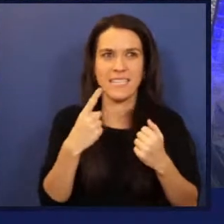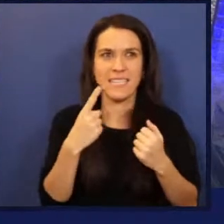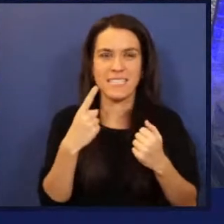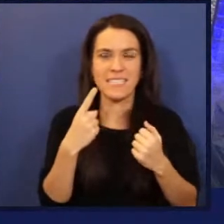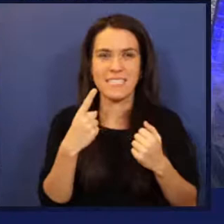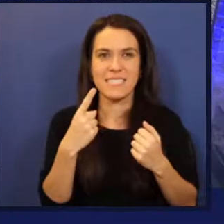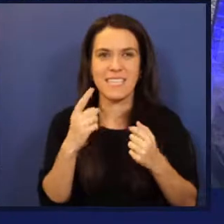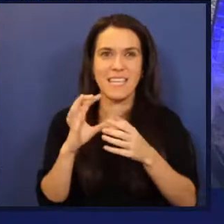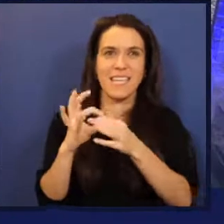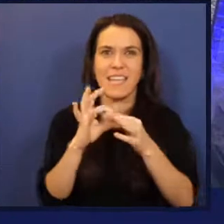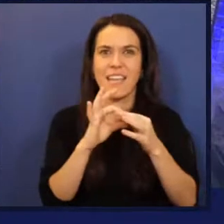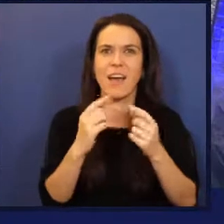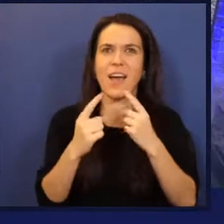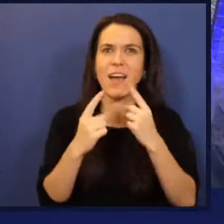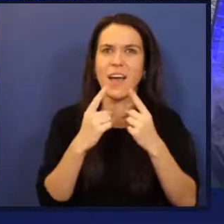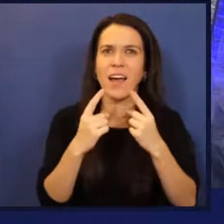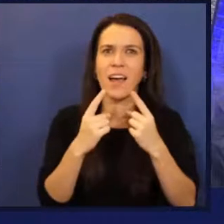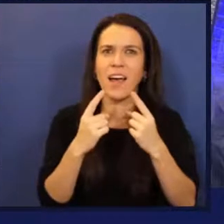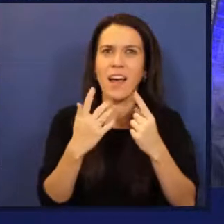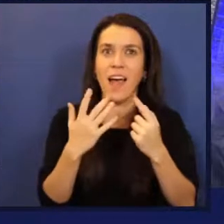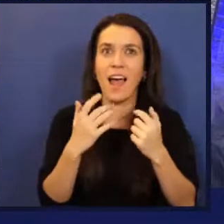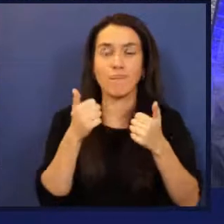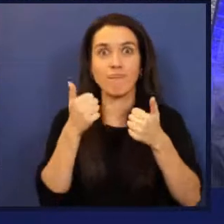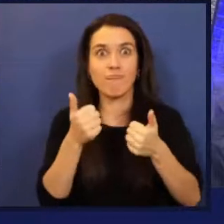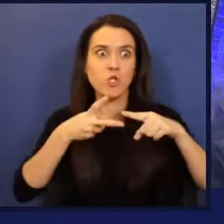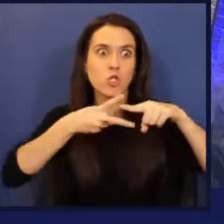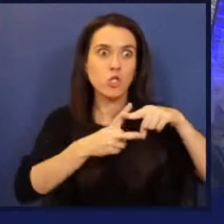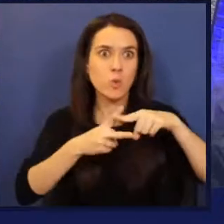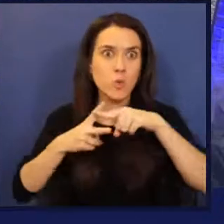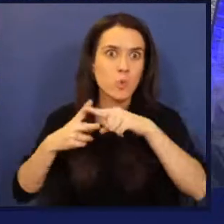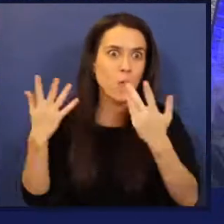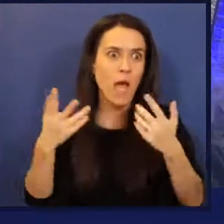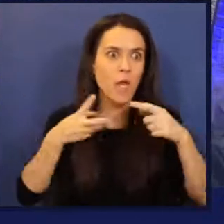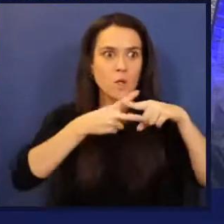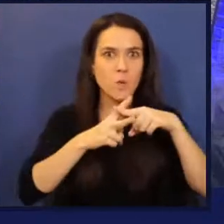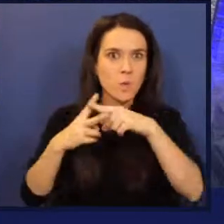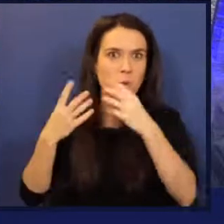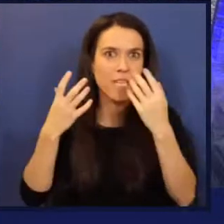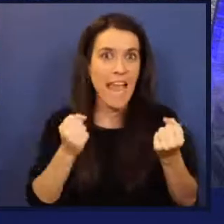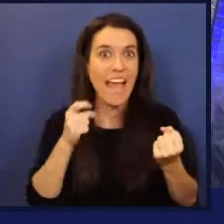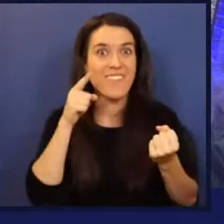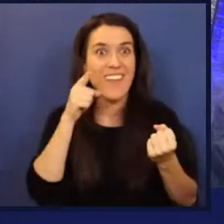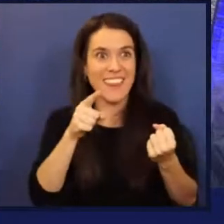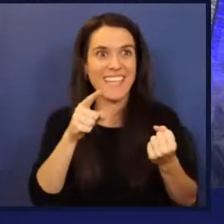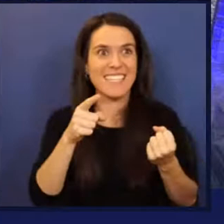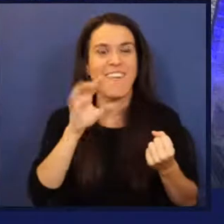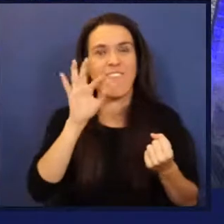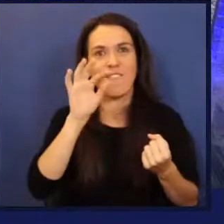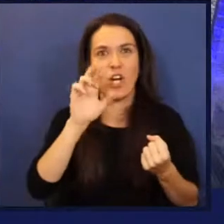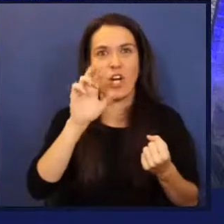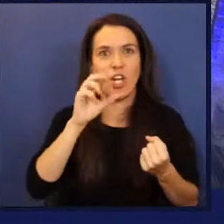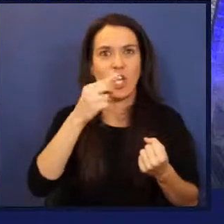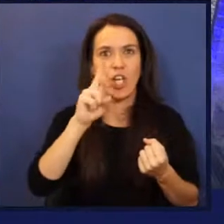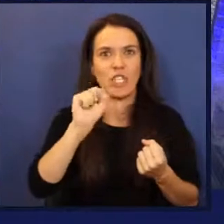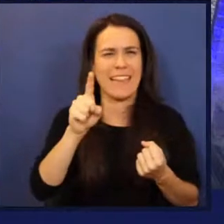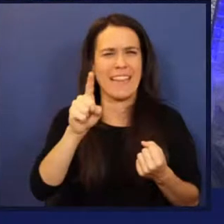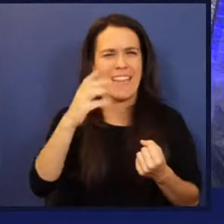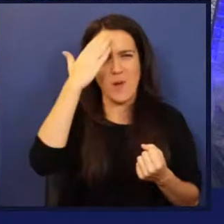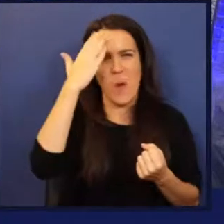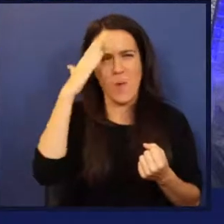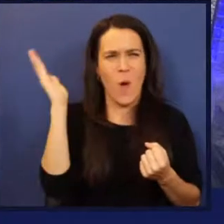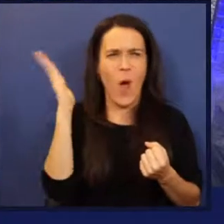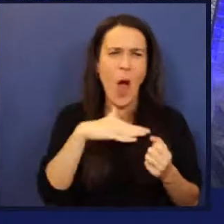you want to talk about the kid with the coolest tools or the coolest toys. That is Fergus. They let him play with the latest and